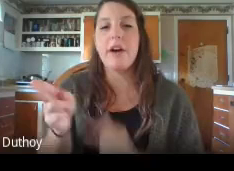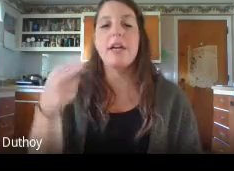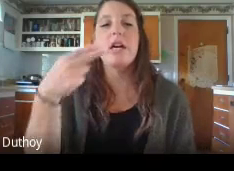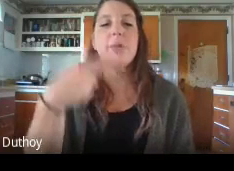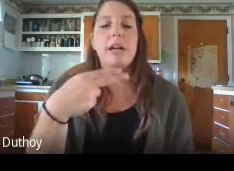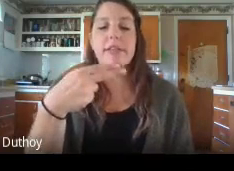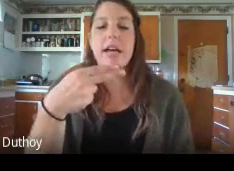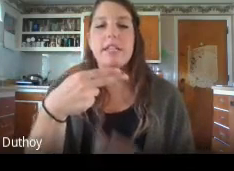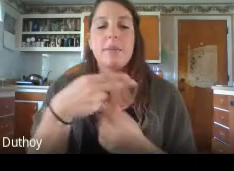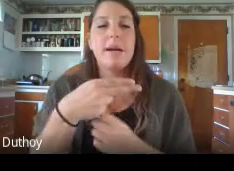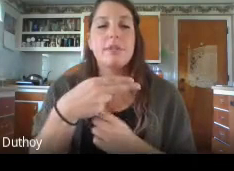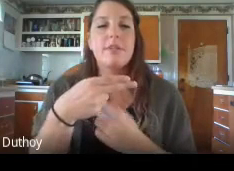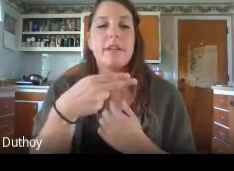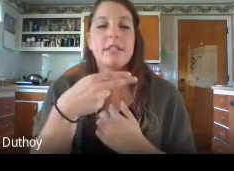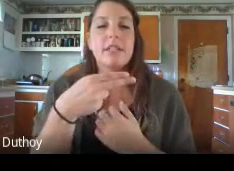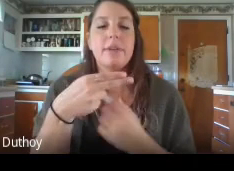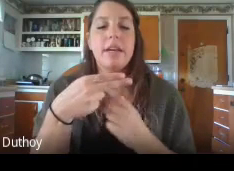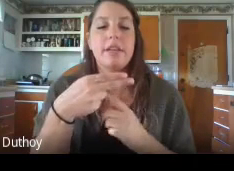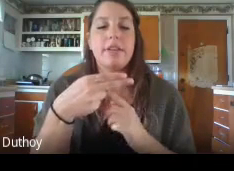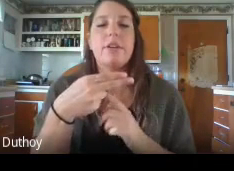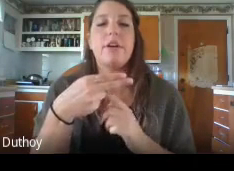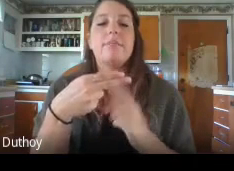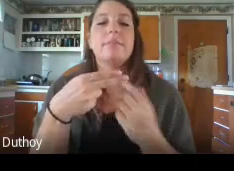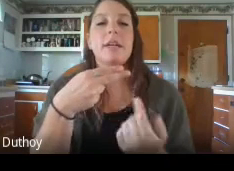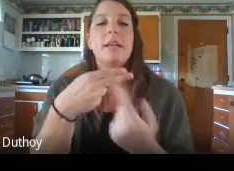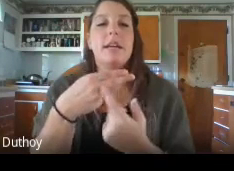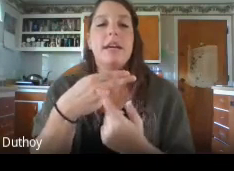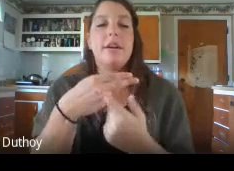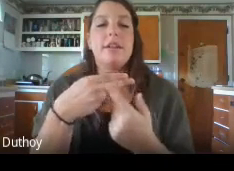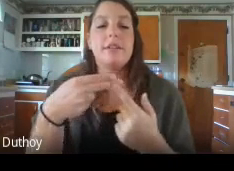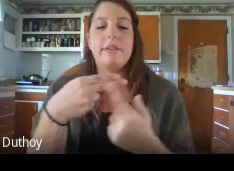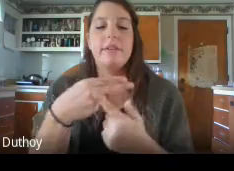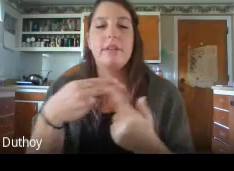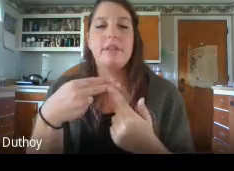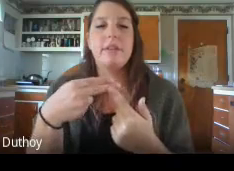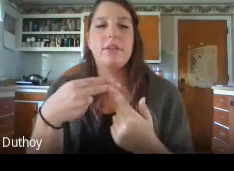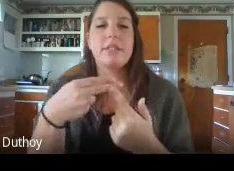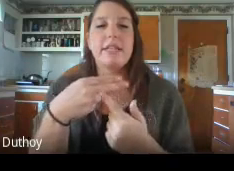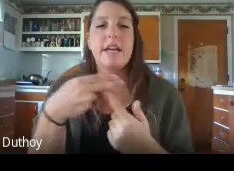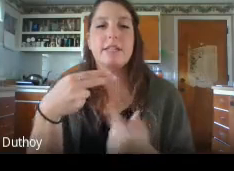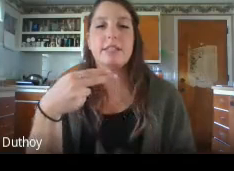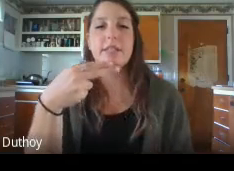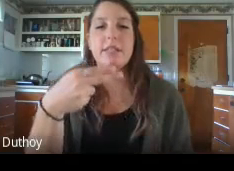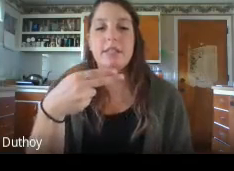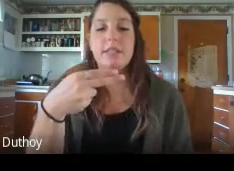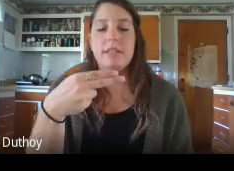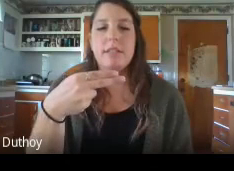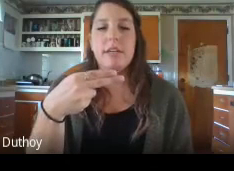fingers are out, but in reality, your palm should be facing you, and it looks like